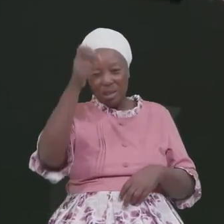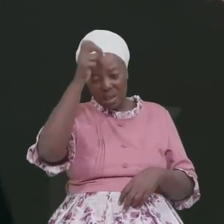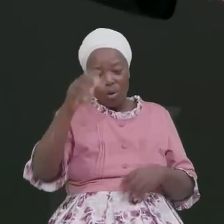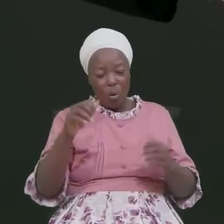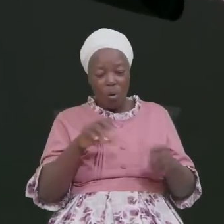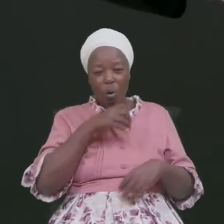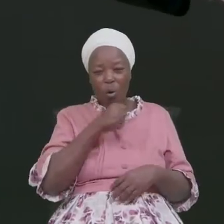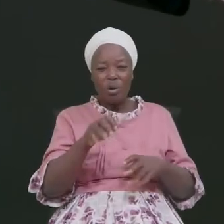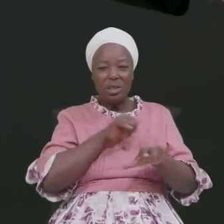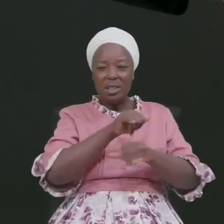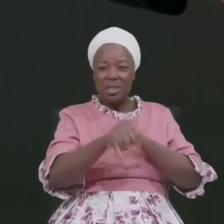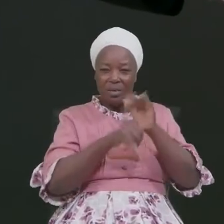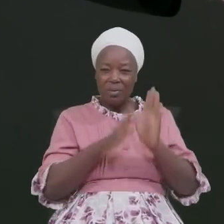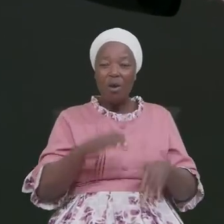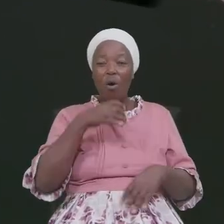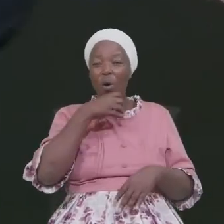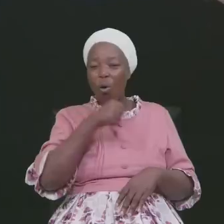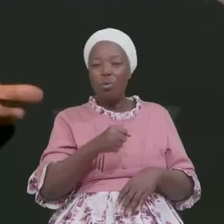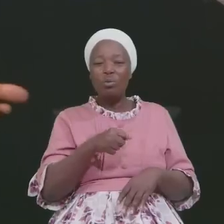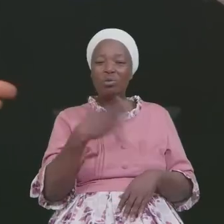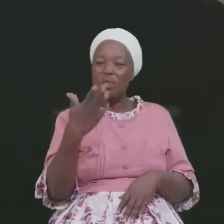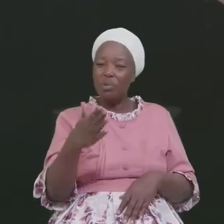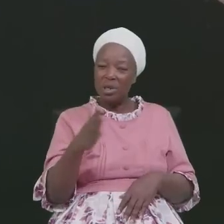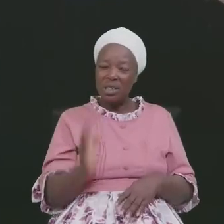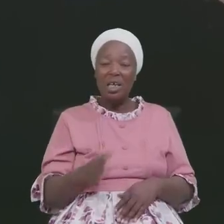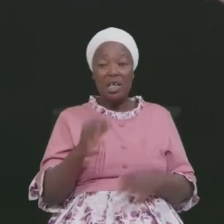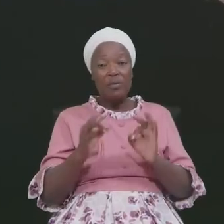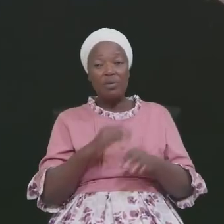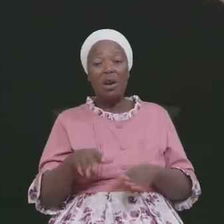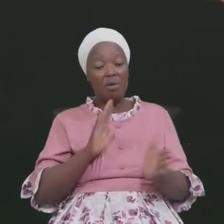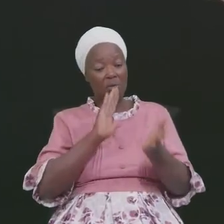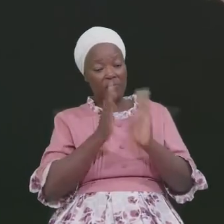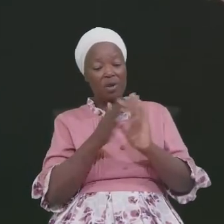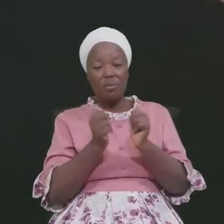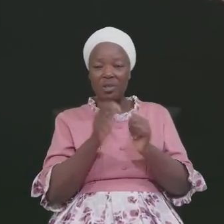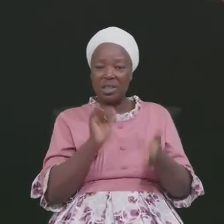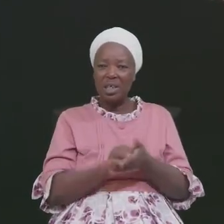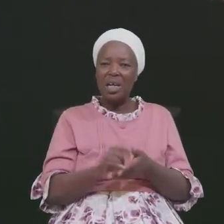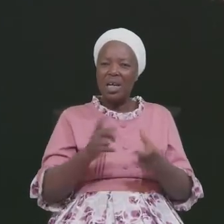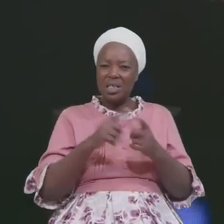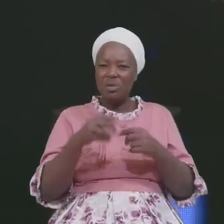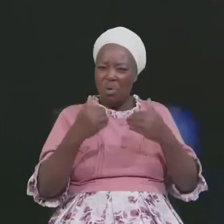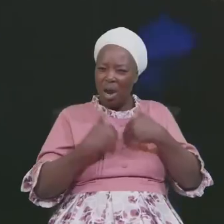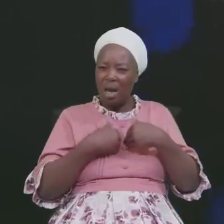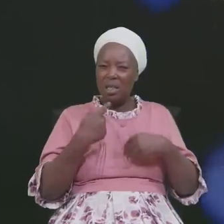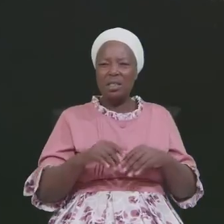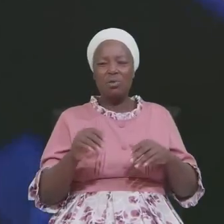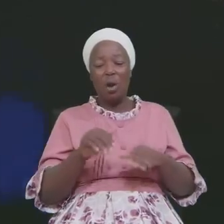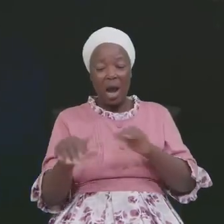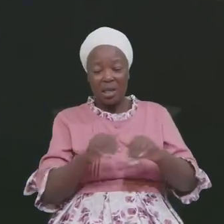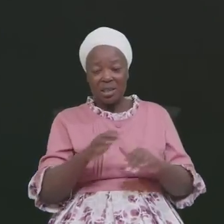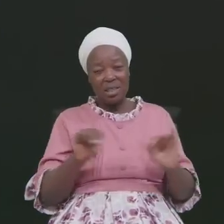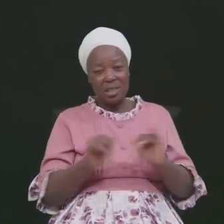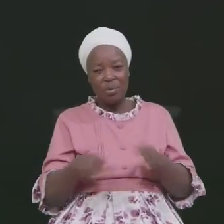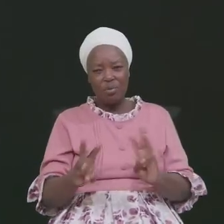deceiver, old hypocrisy, if you are confronted by that and you act the same way, the